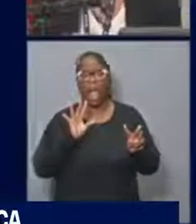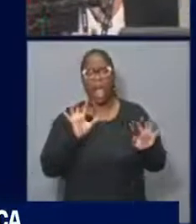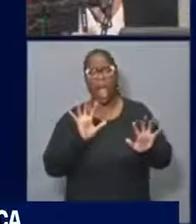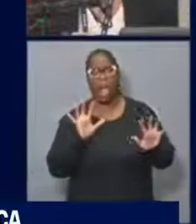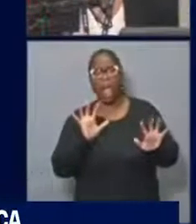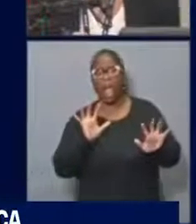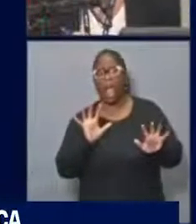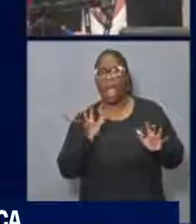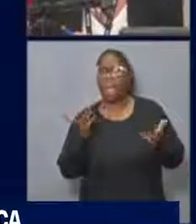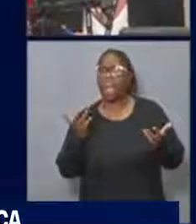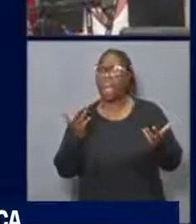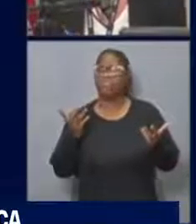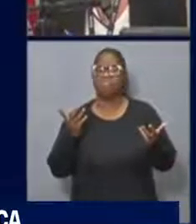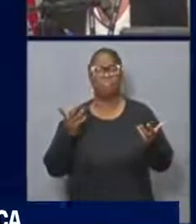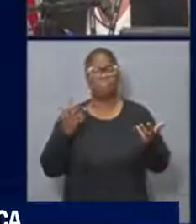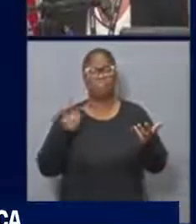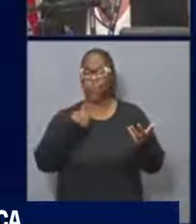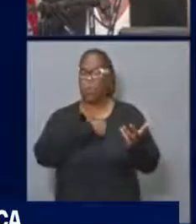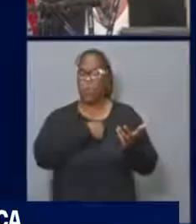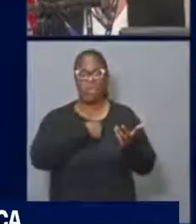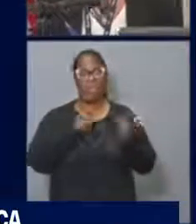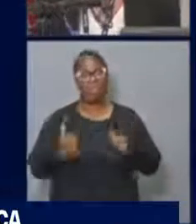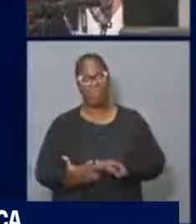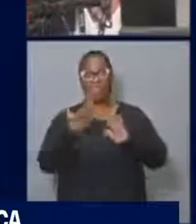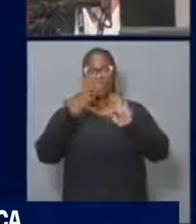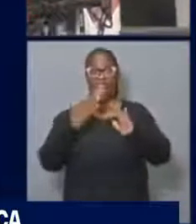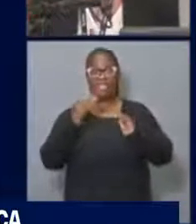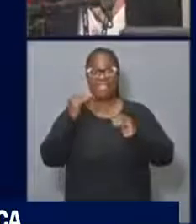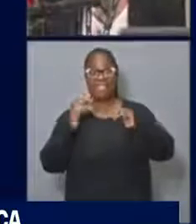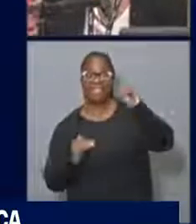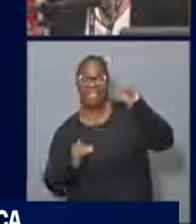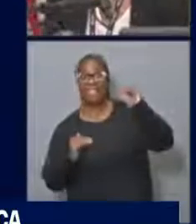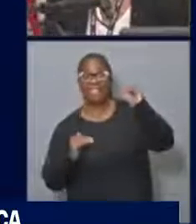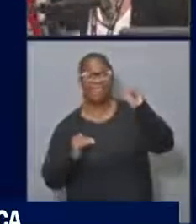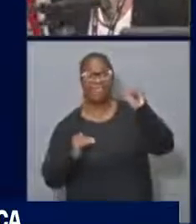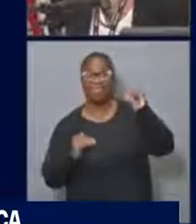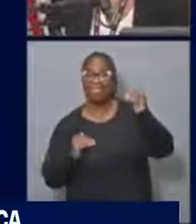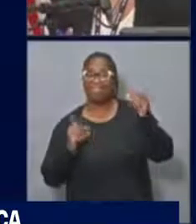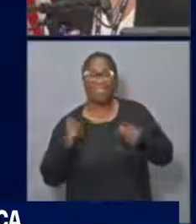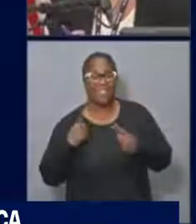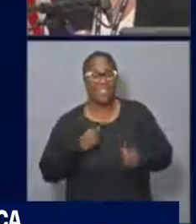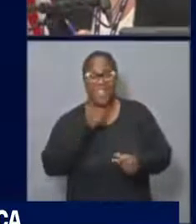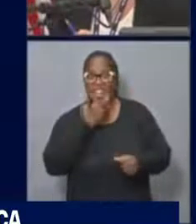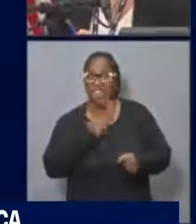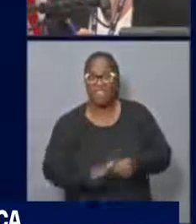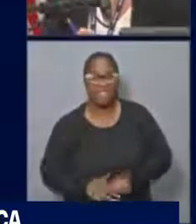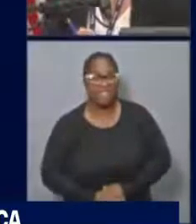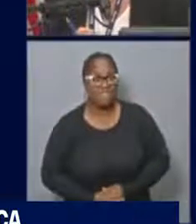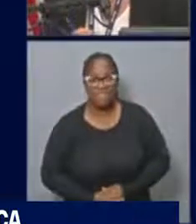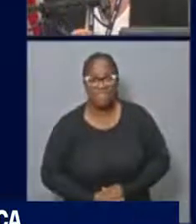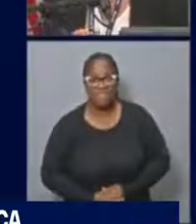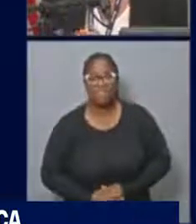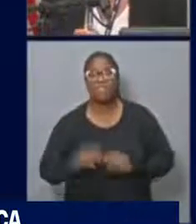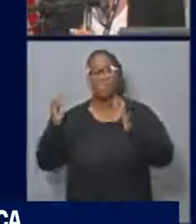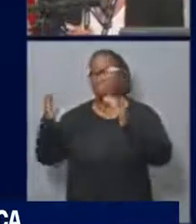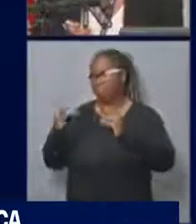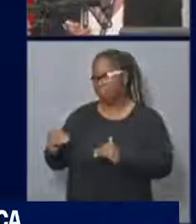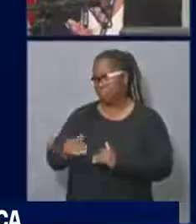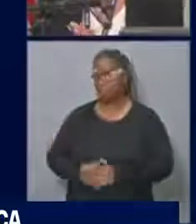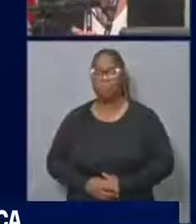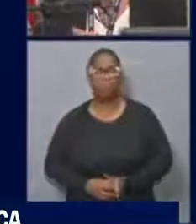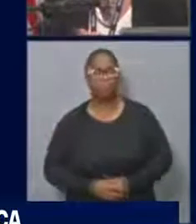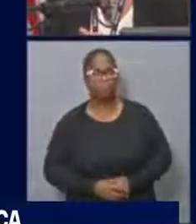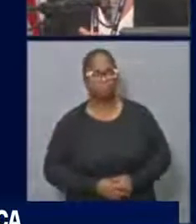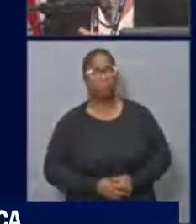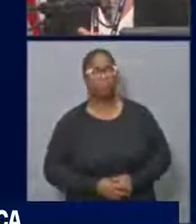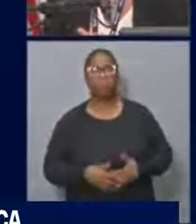not yet doing enough to address these inequities in our community. I'll take the next slide. Some of our